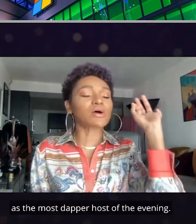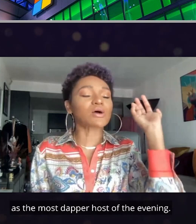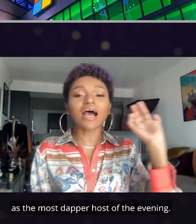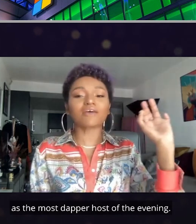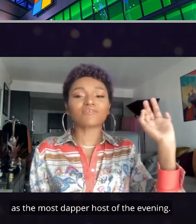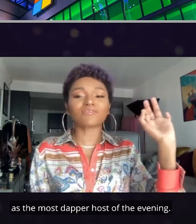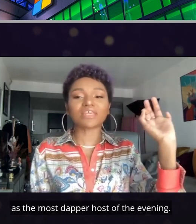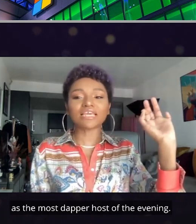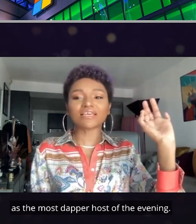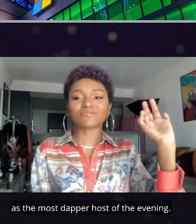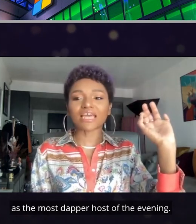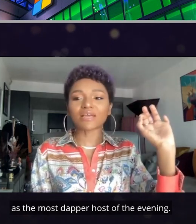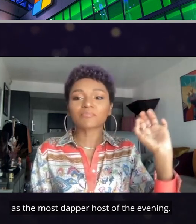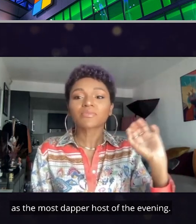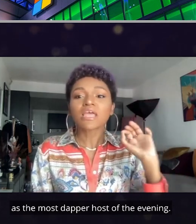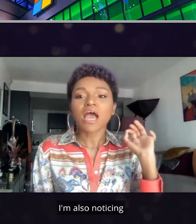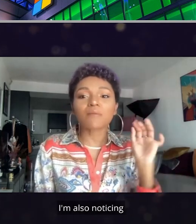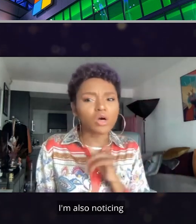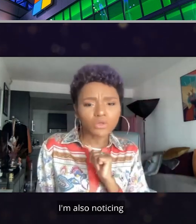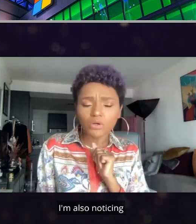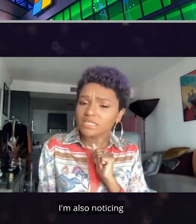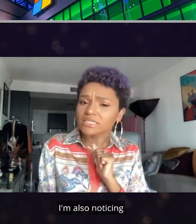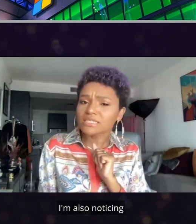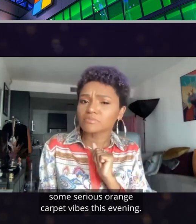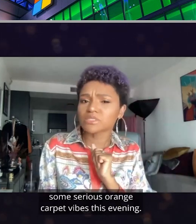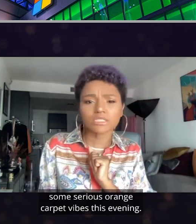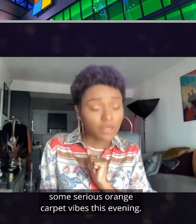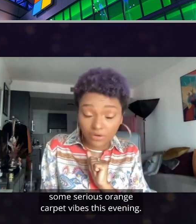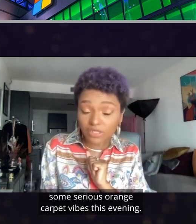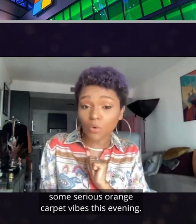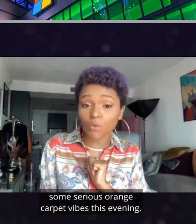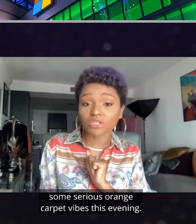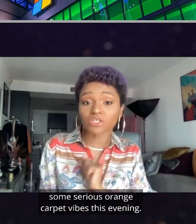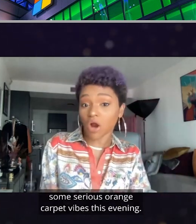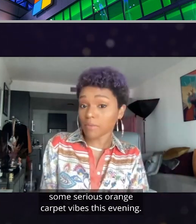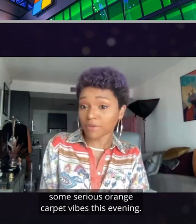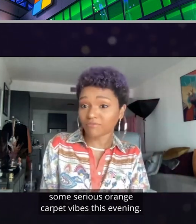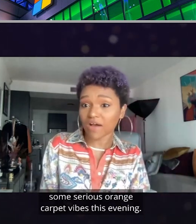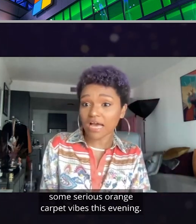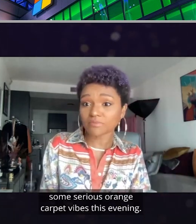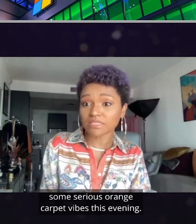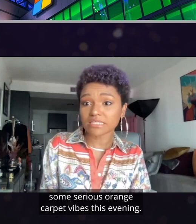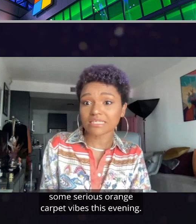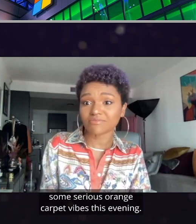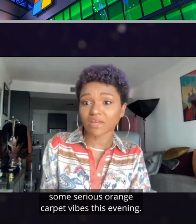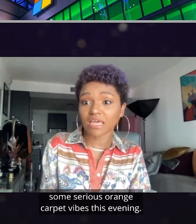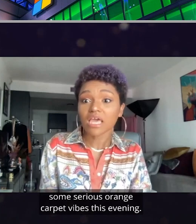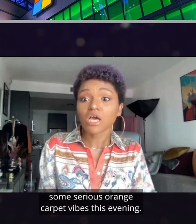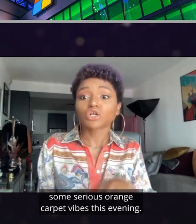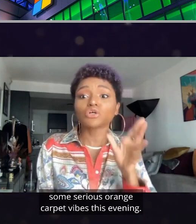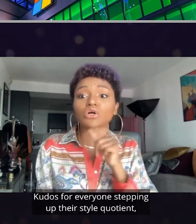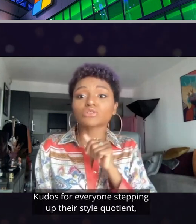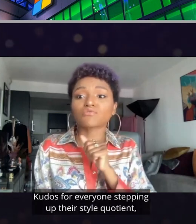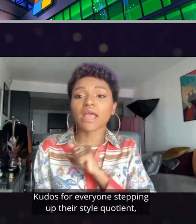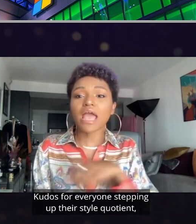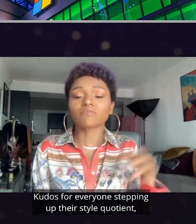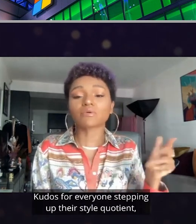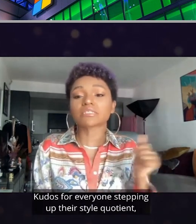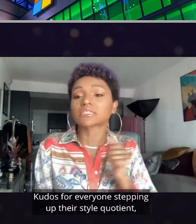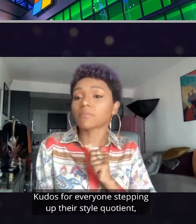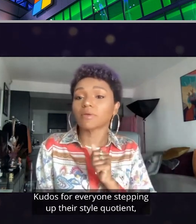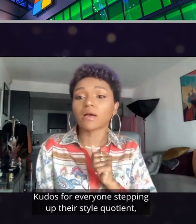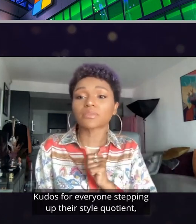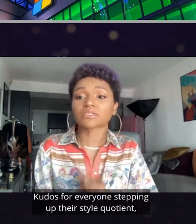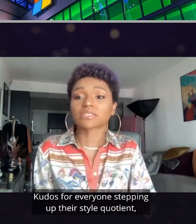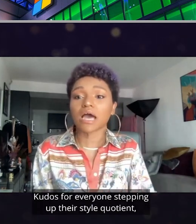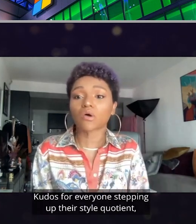dapper host of the evening. I'm also noticing some serious orange carpet vibes this evening. Kudos for